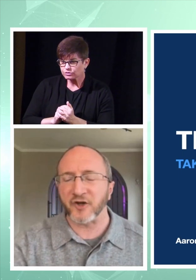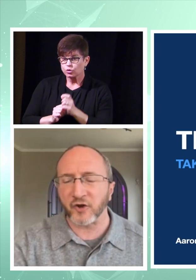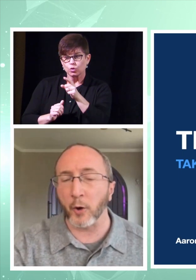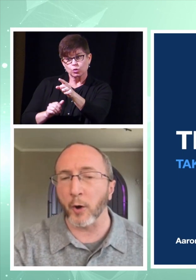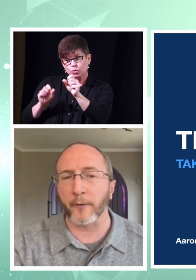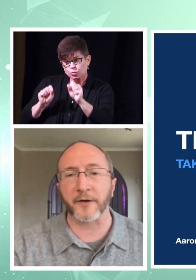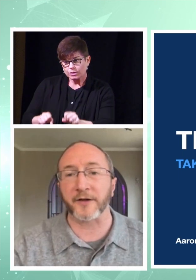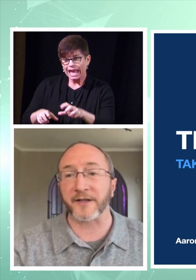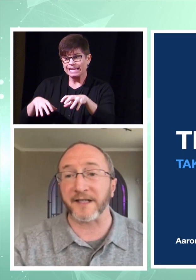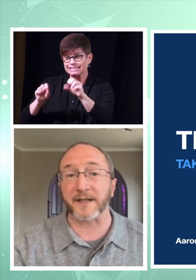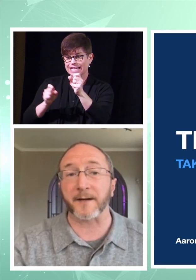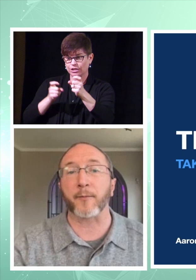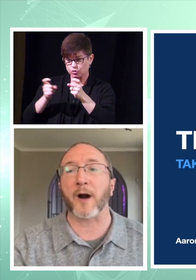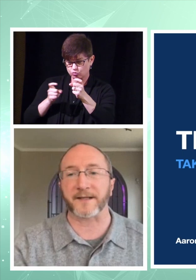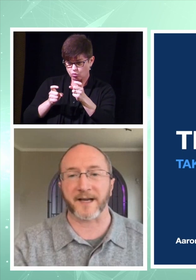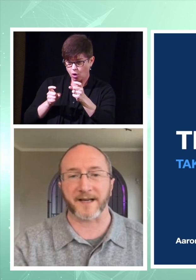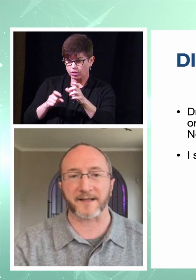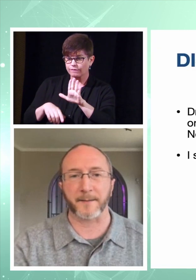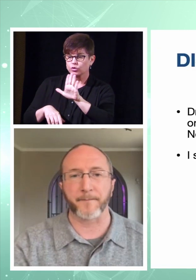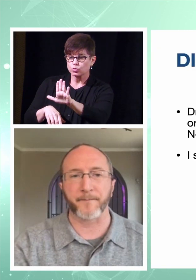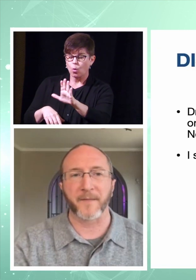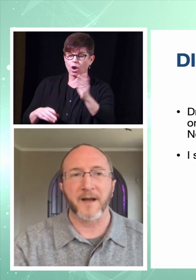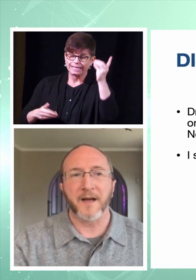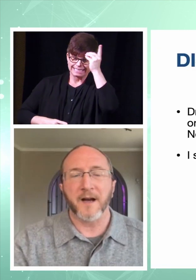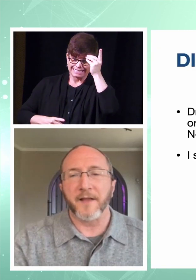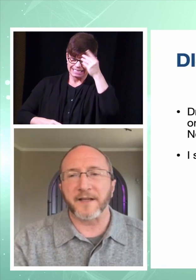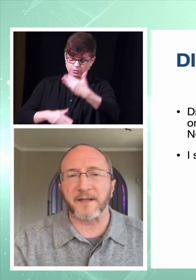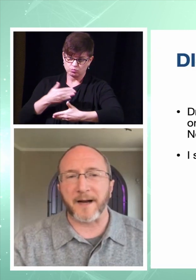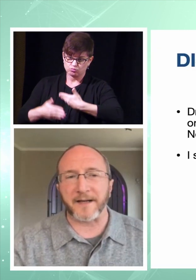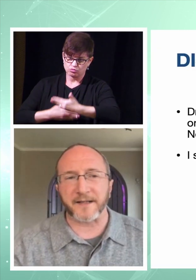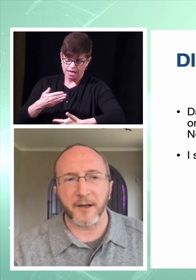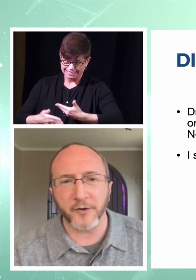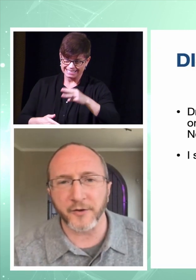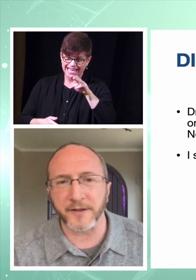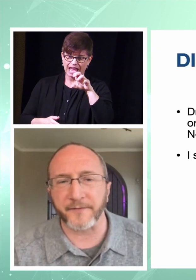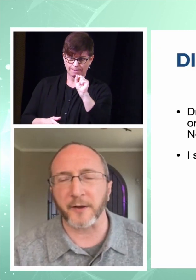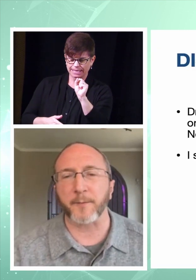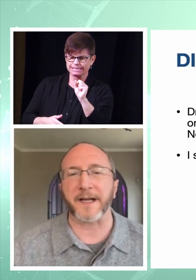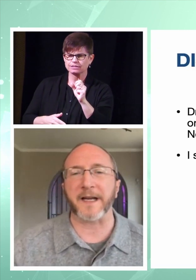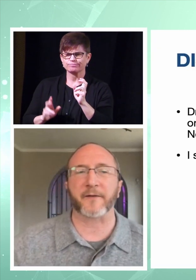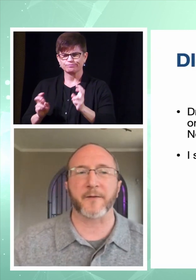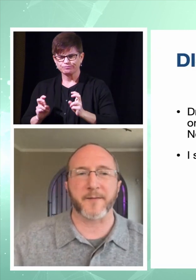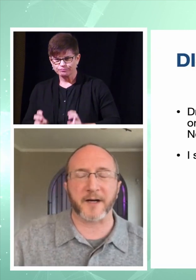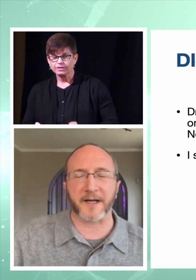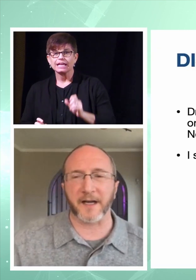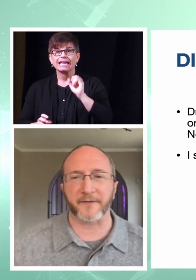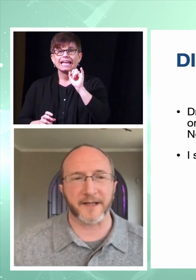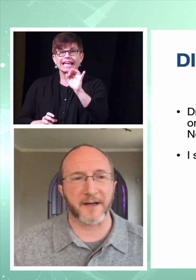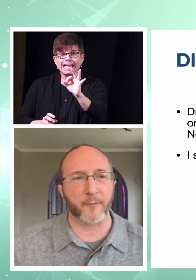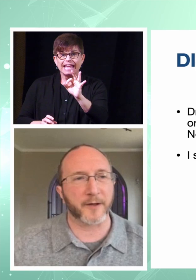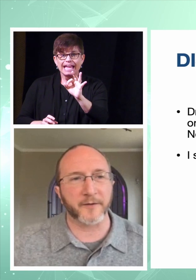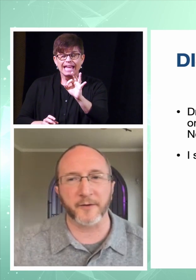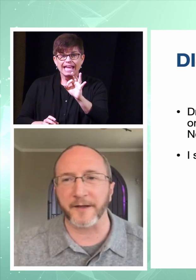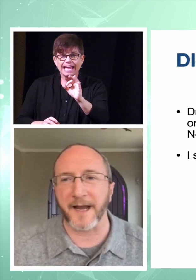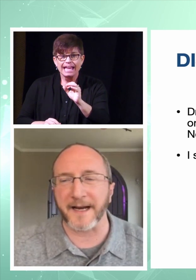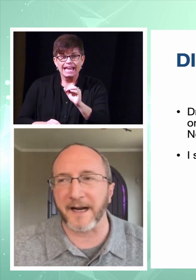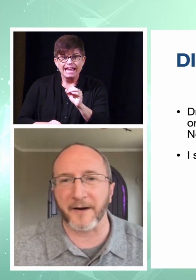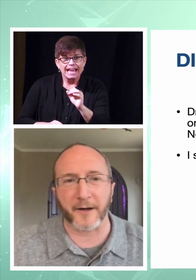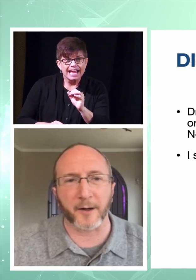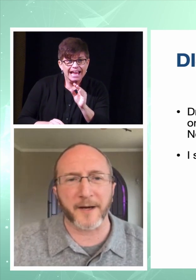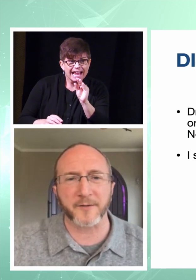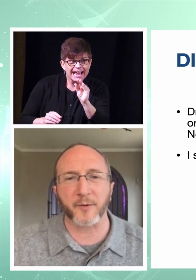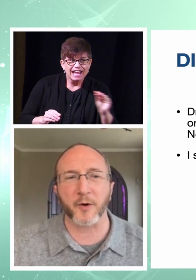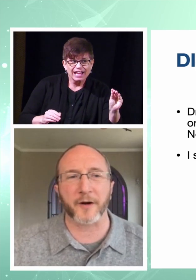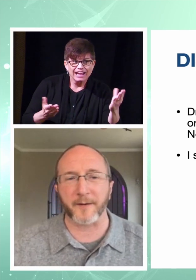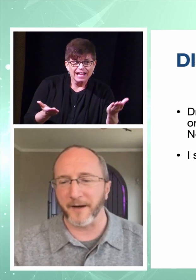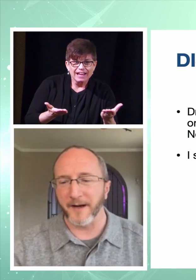and take control over your disease process. This is my disclosures. If you're a plant from the American FDA, what are you doing hanging out